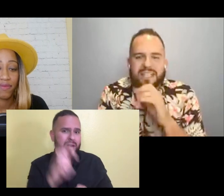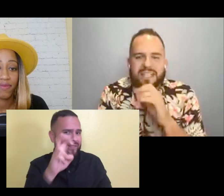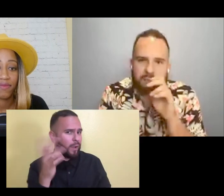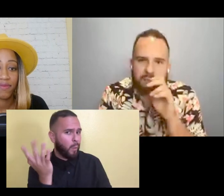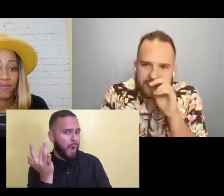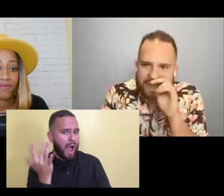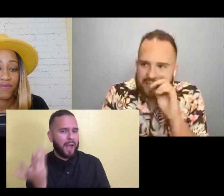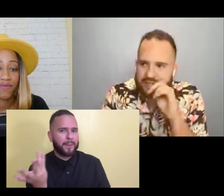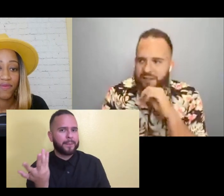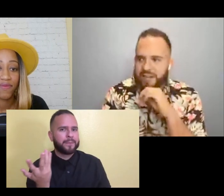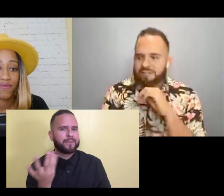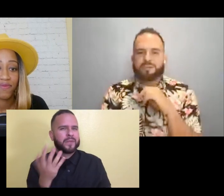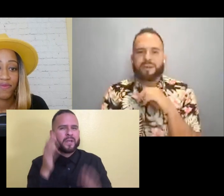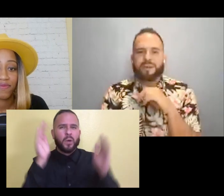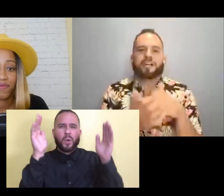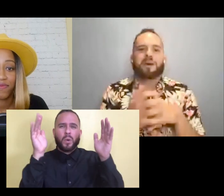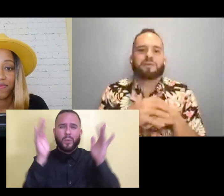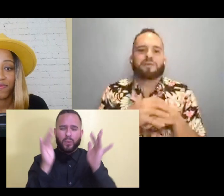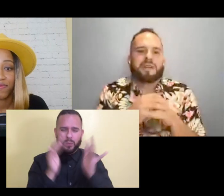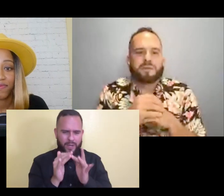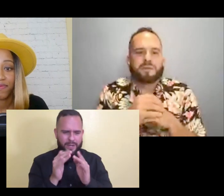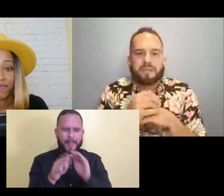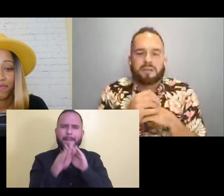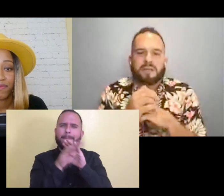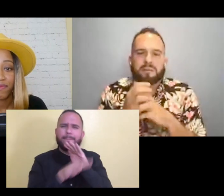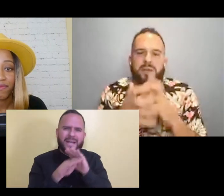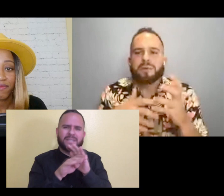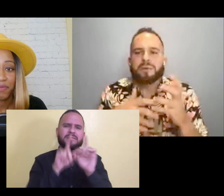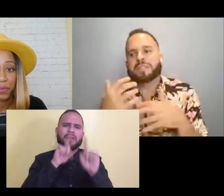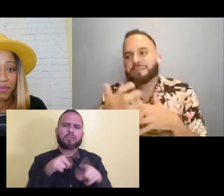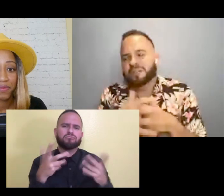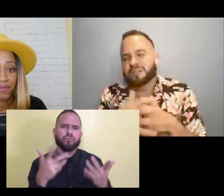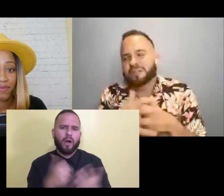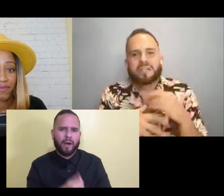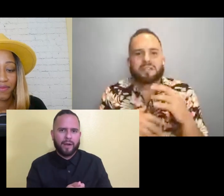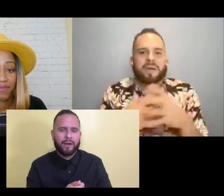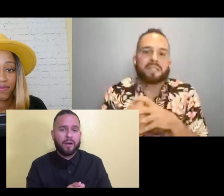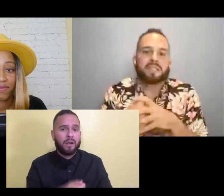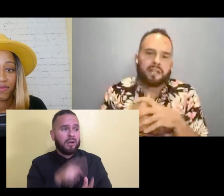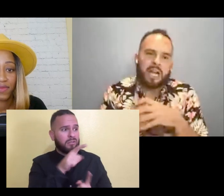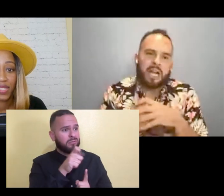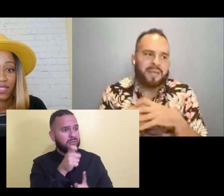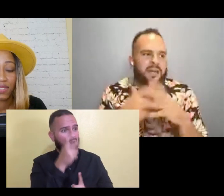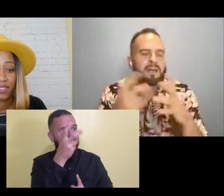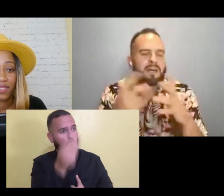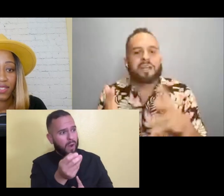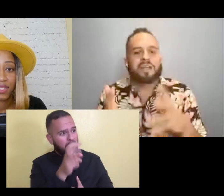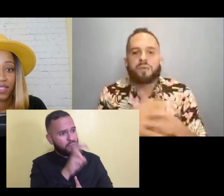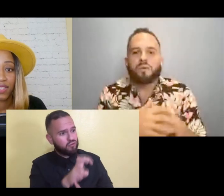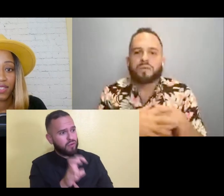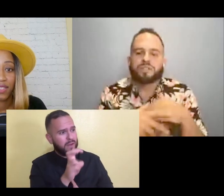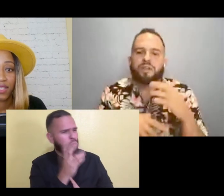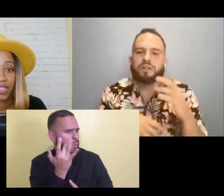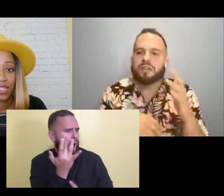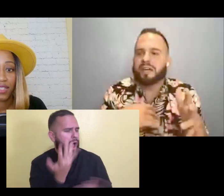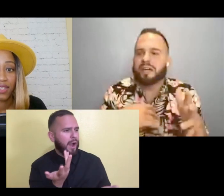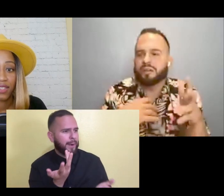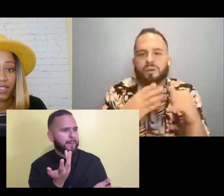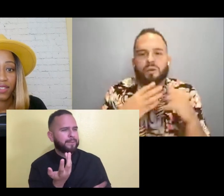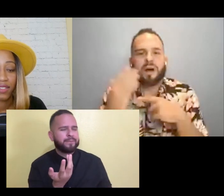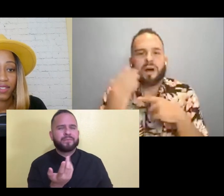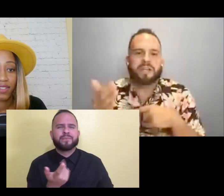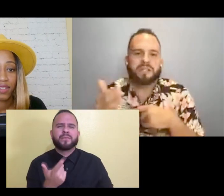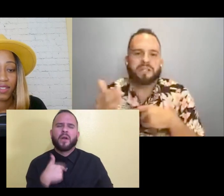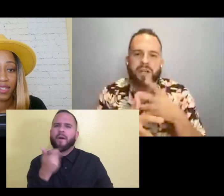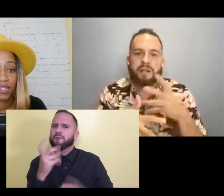That's something that, I've touched base with a couple of friends with, where people will see my stories or my Instagram and be like, "Oh, that's so cool, Joe. Your life's so cool.